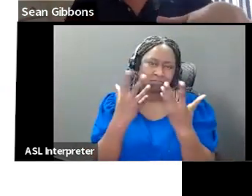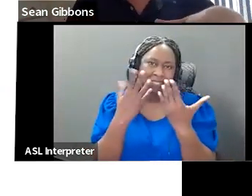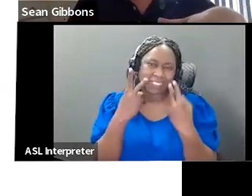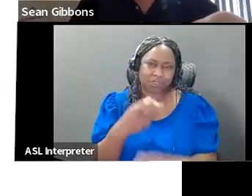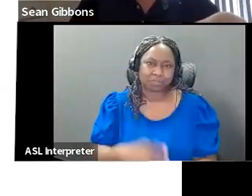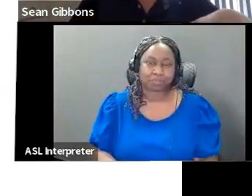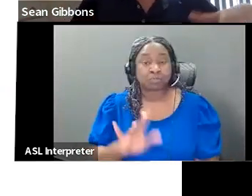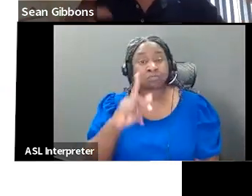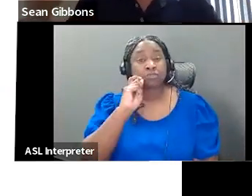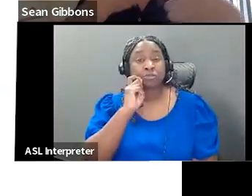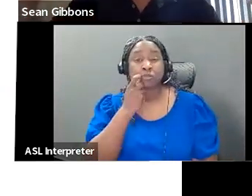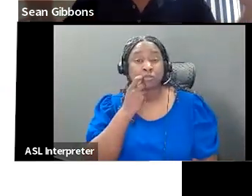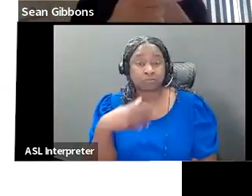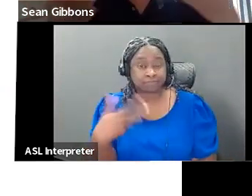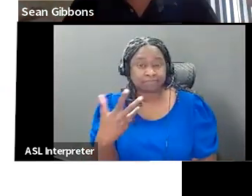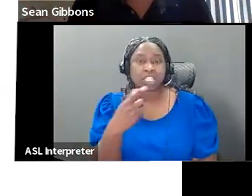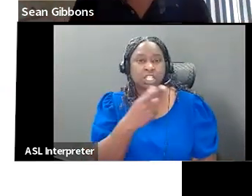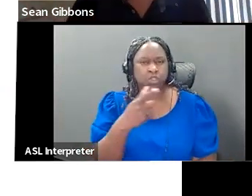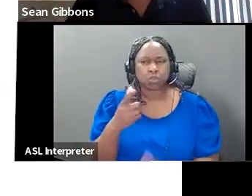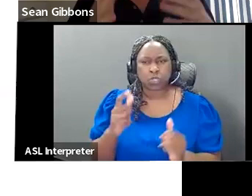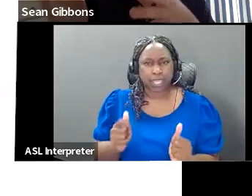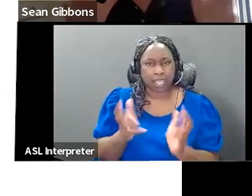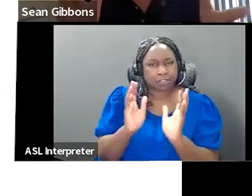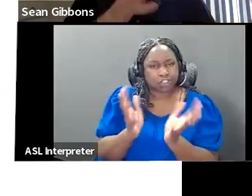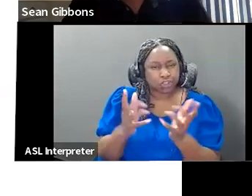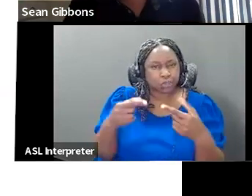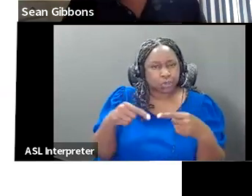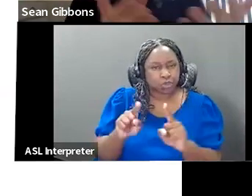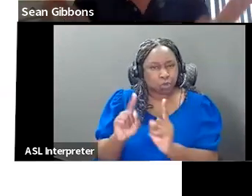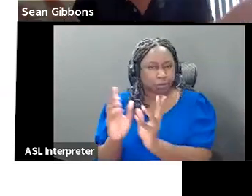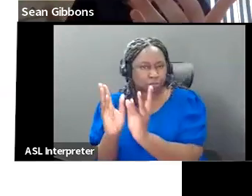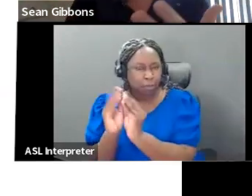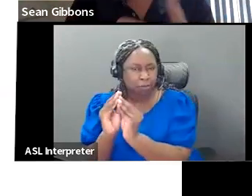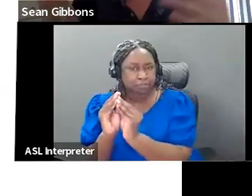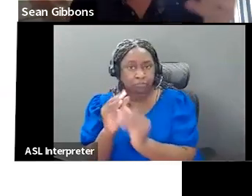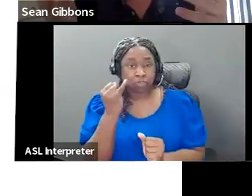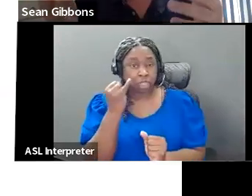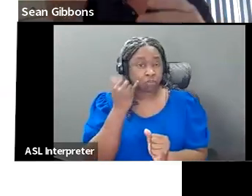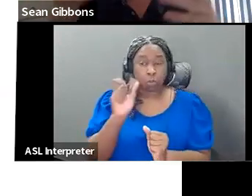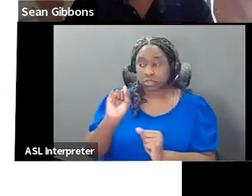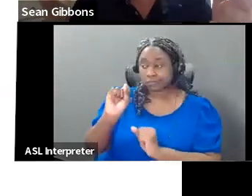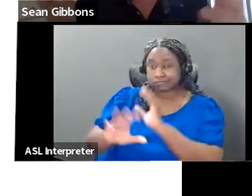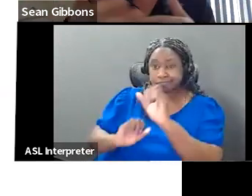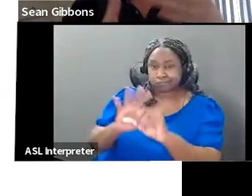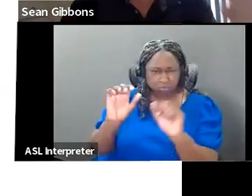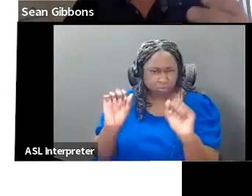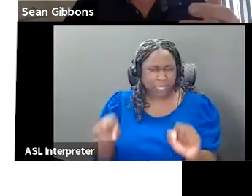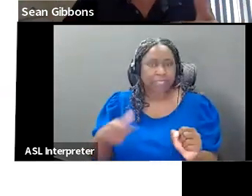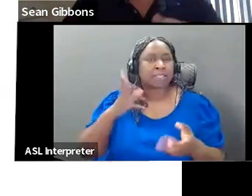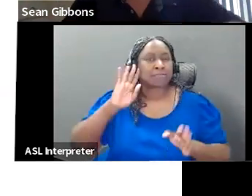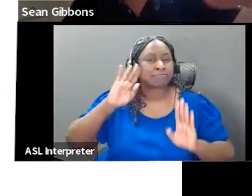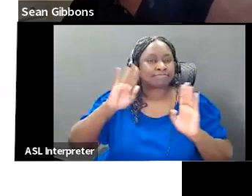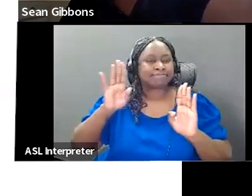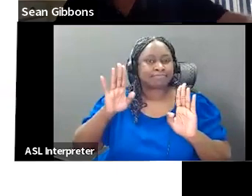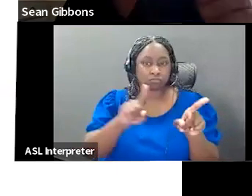cool things about this gang is you can talk to each other during the course of the webinar. And if you have something to add, that's what this chat is for, not just to say hello to one another, but maybe you have